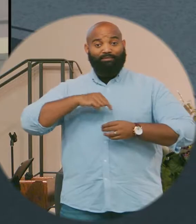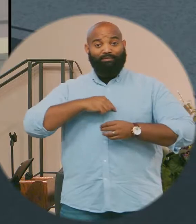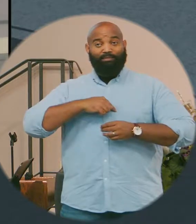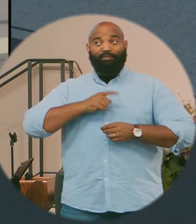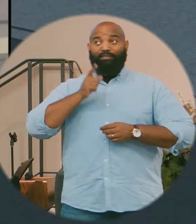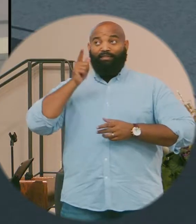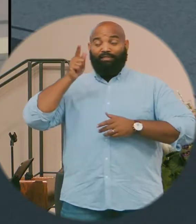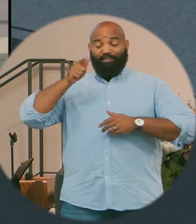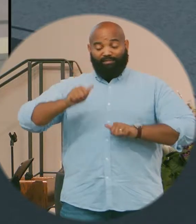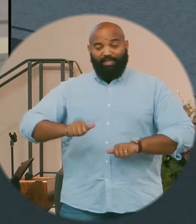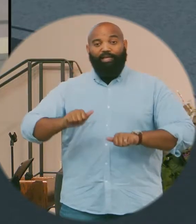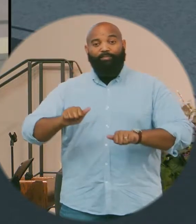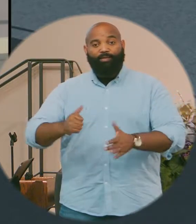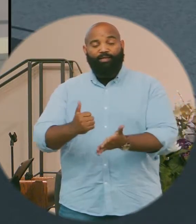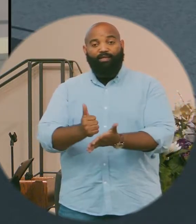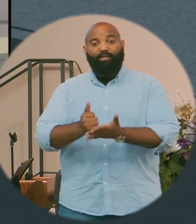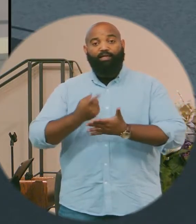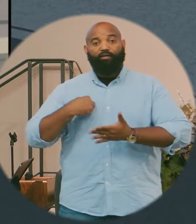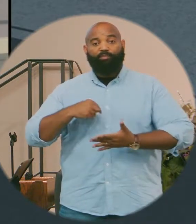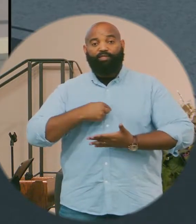resource. David said,